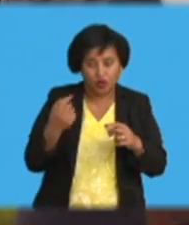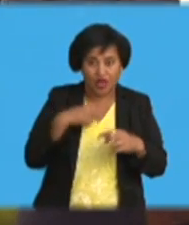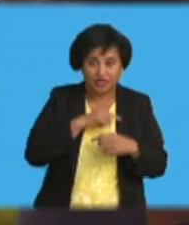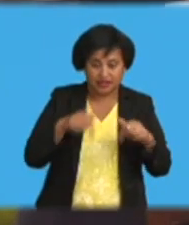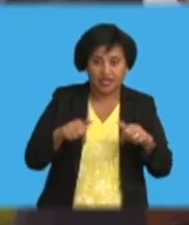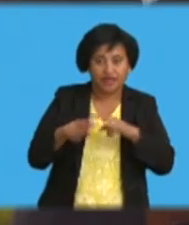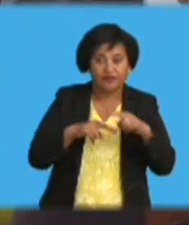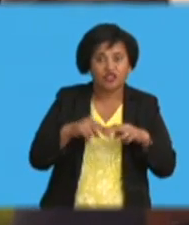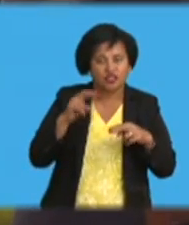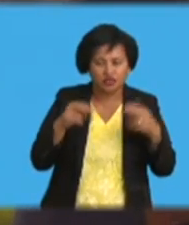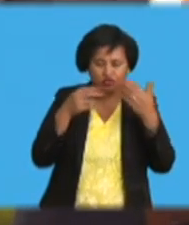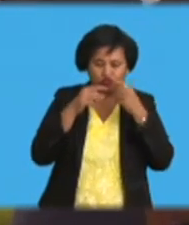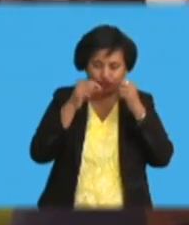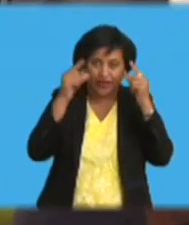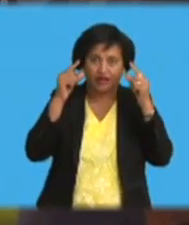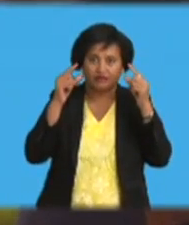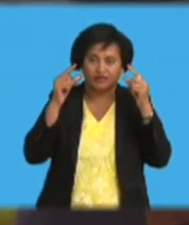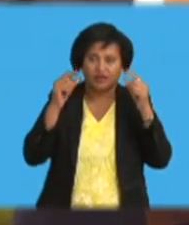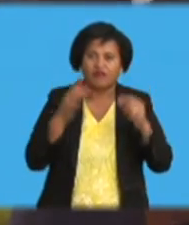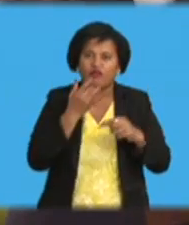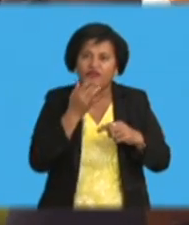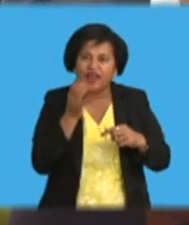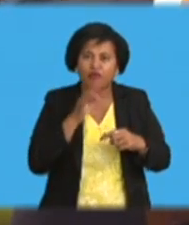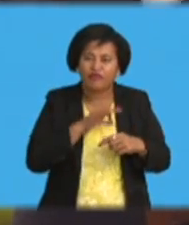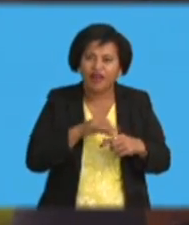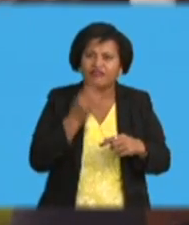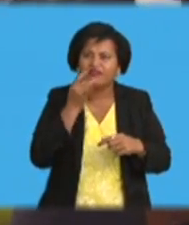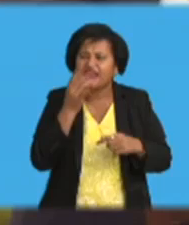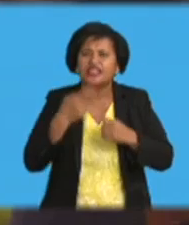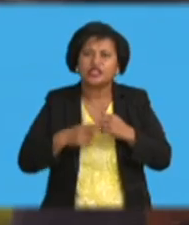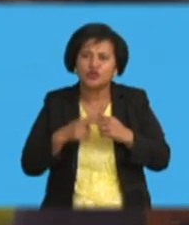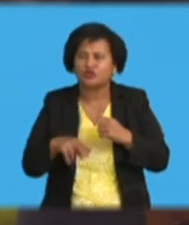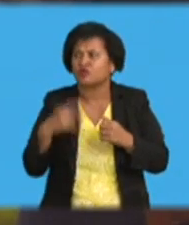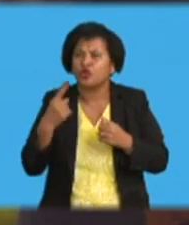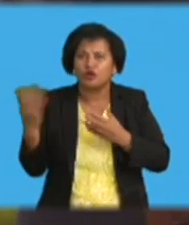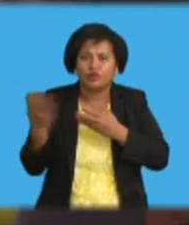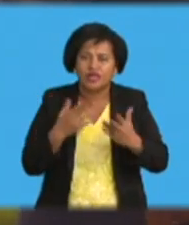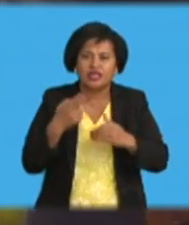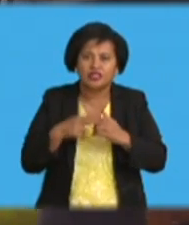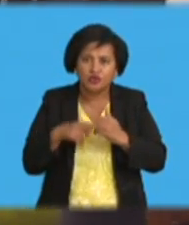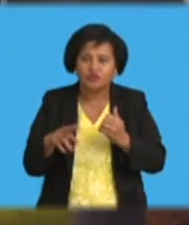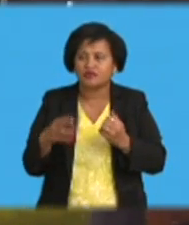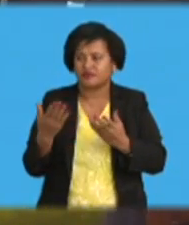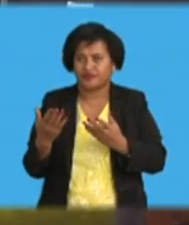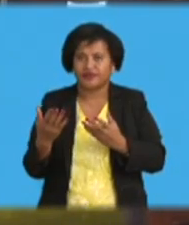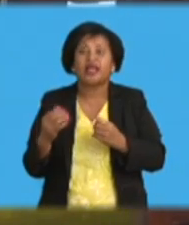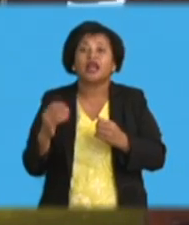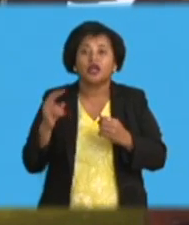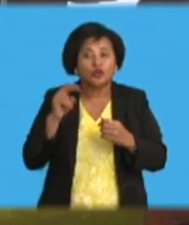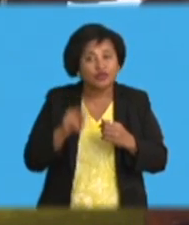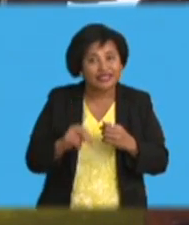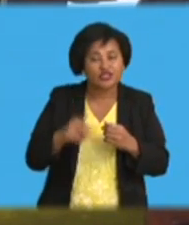deserve better than fake profiles, fake news sources, and unaccountable, irresponsible actors on social media. They deserve